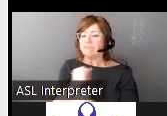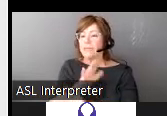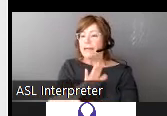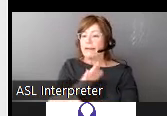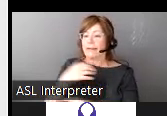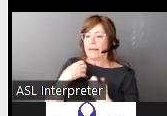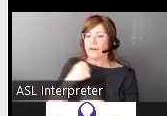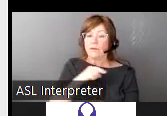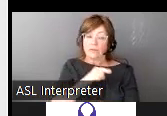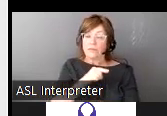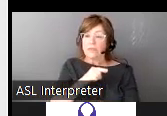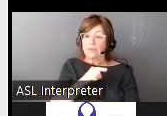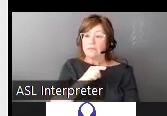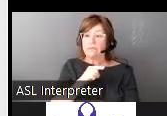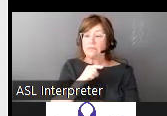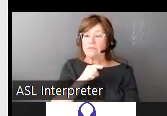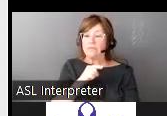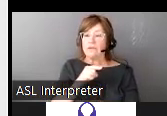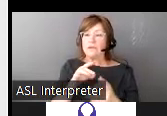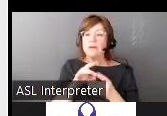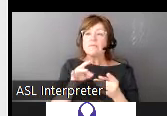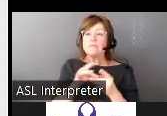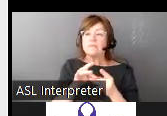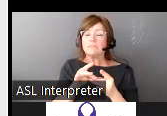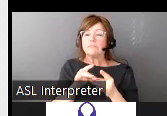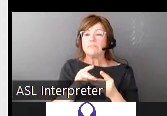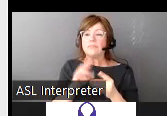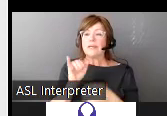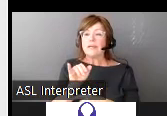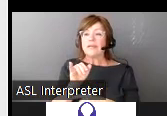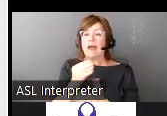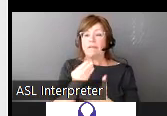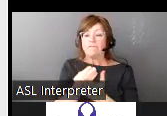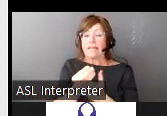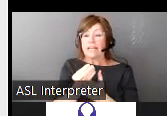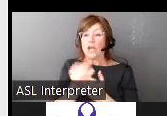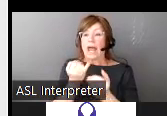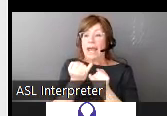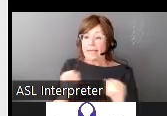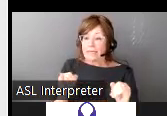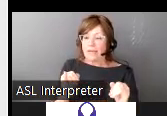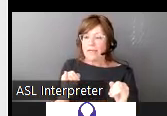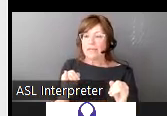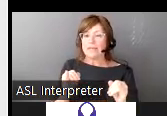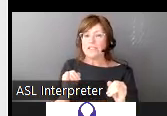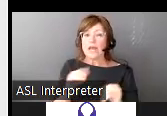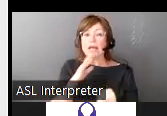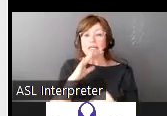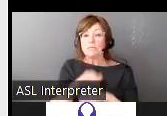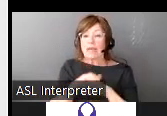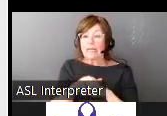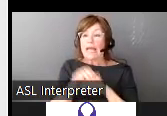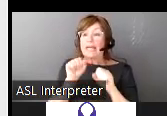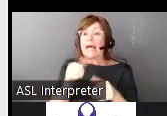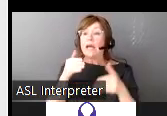As this older woman points out, in connection with other risk factors, being financially independent while being able to speak English can